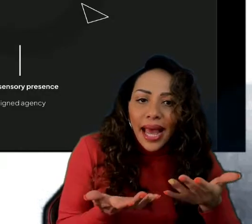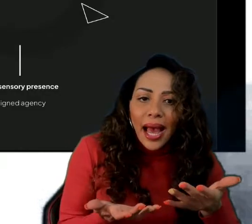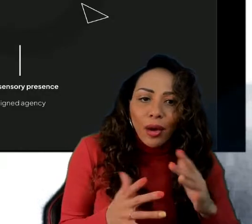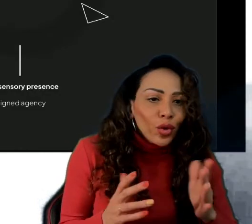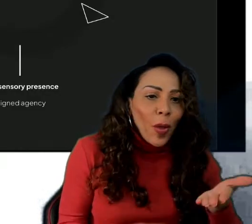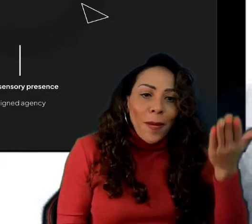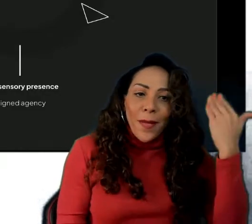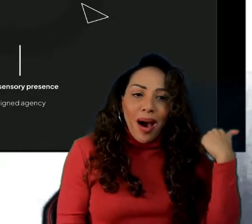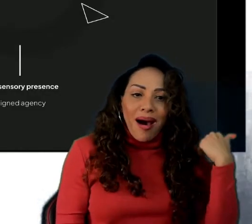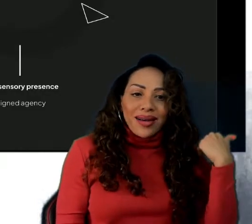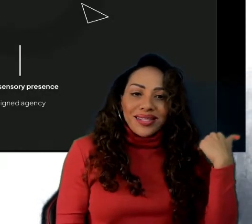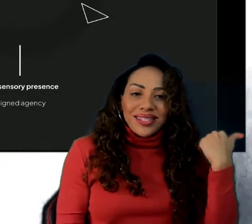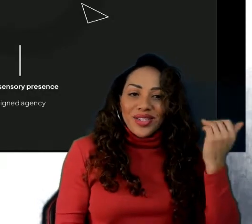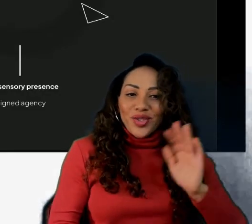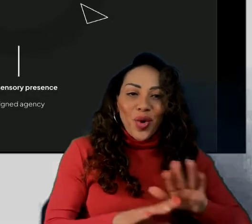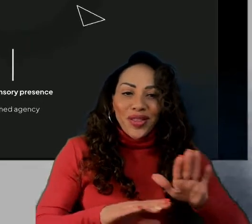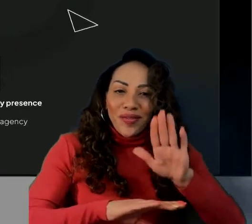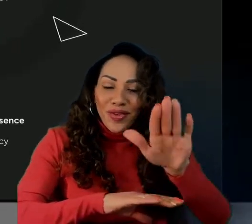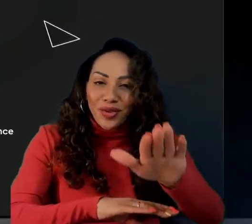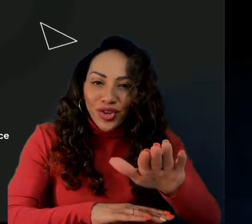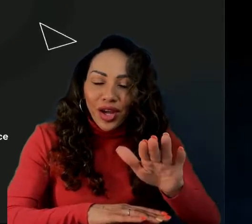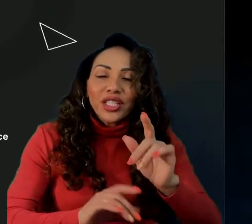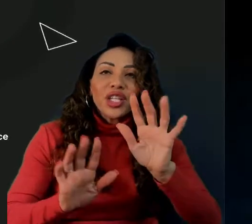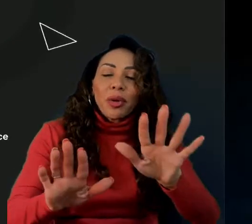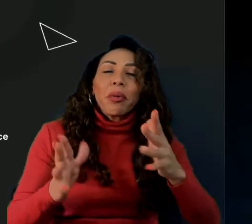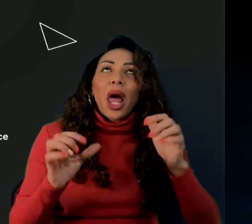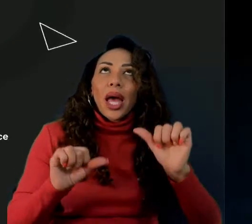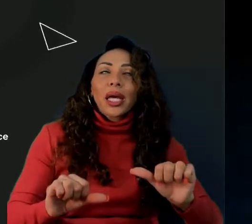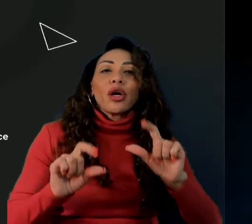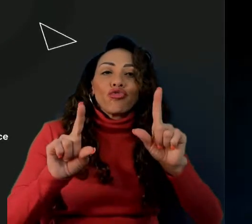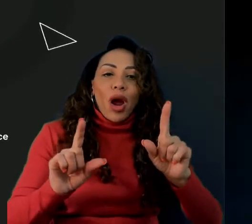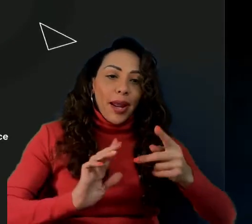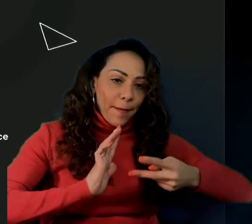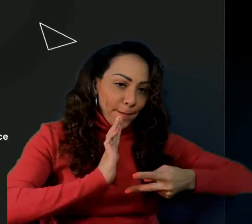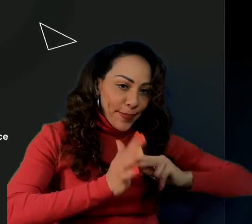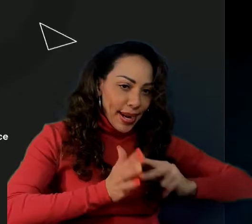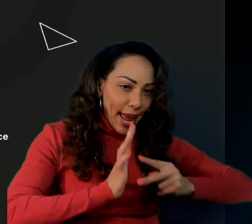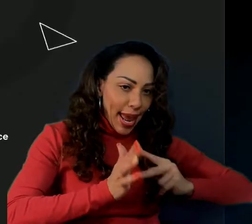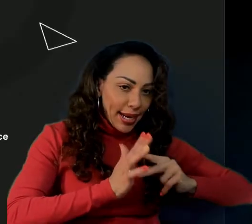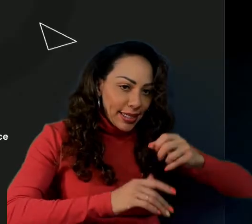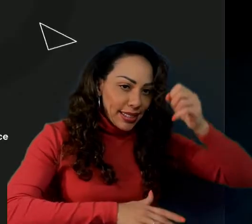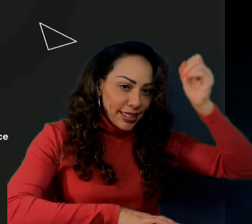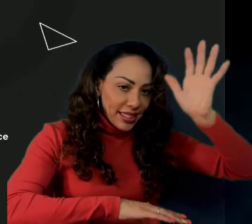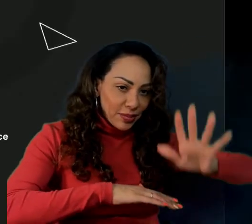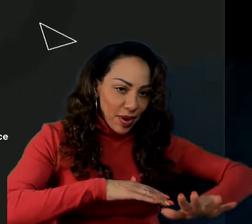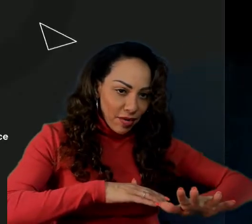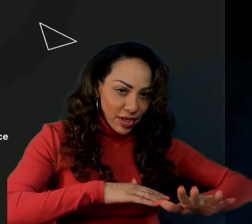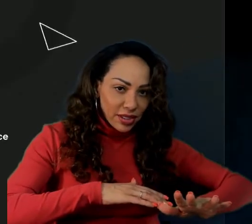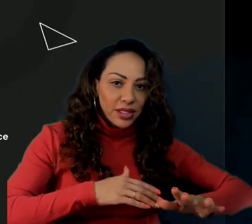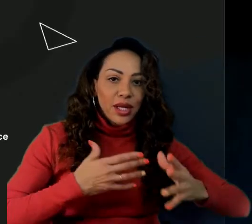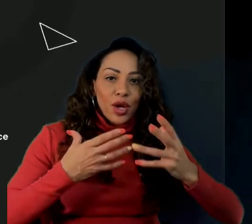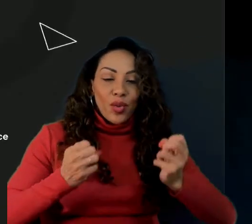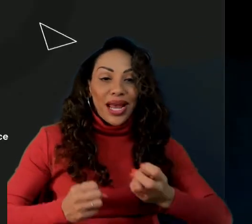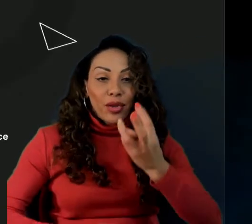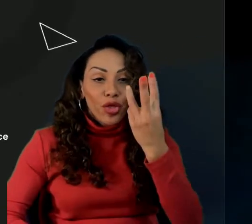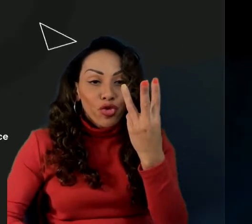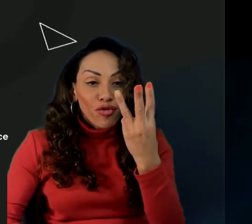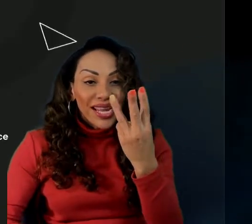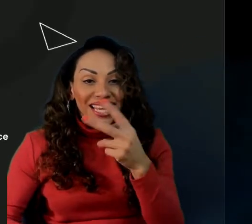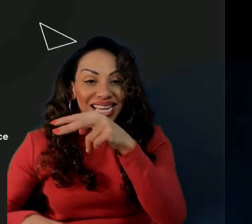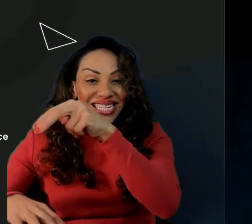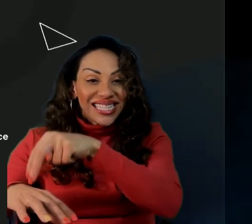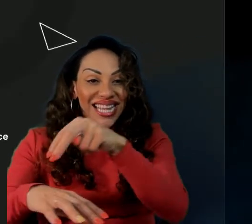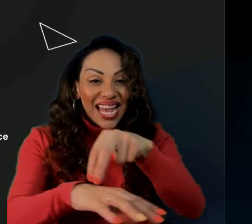So we looked at designing this experience that involved like 3 main stages. There was a compression stage, as I mentioned earlier. Then you had the